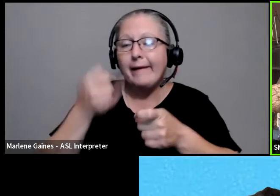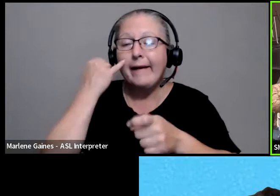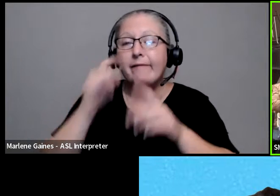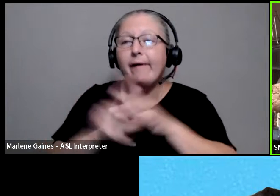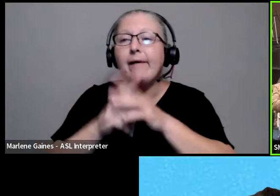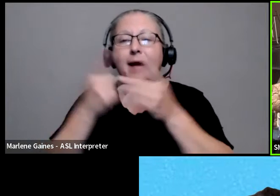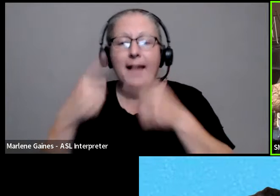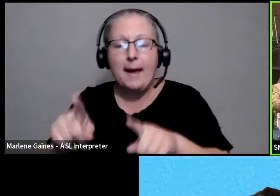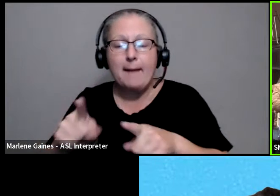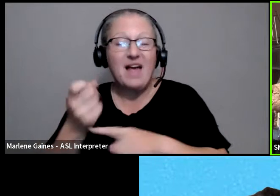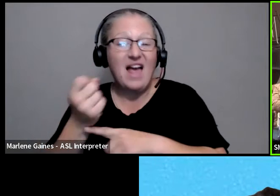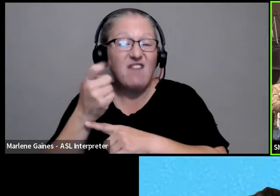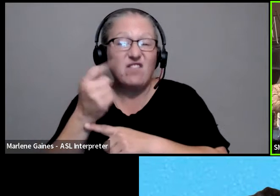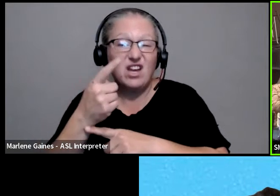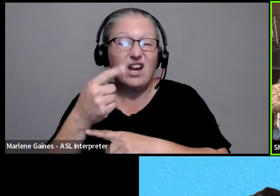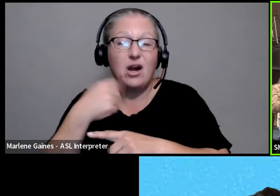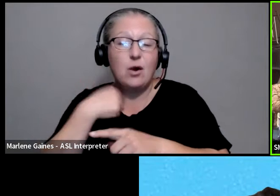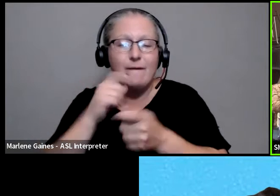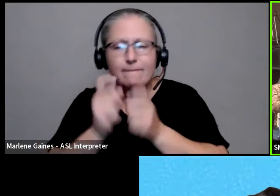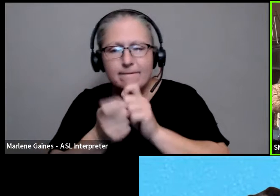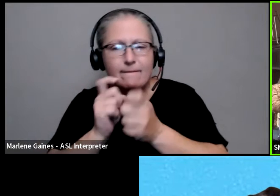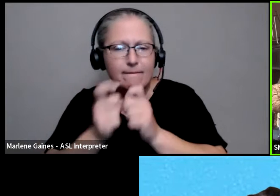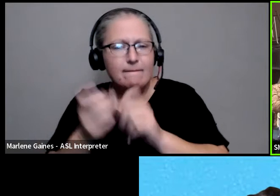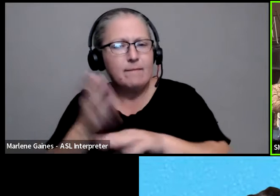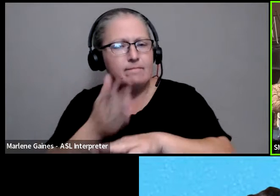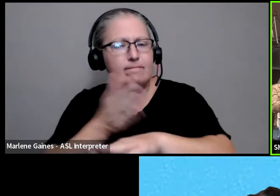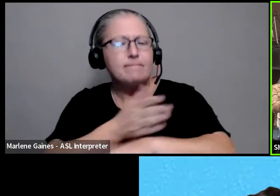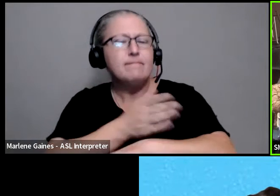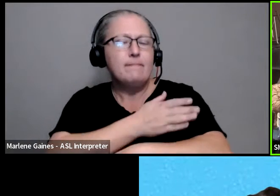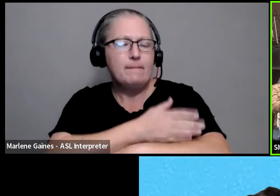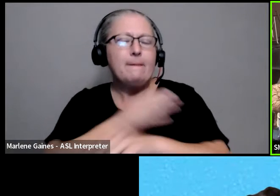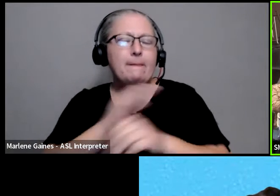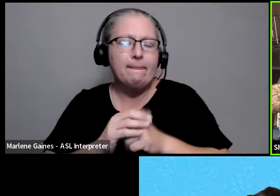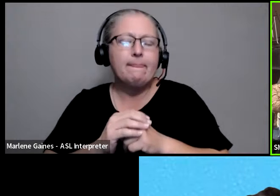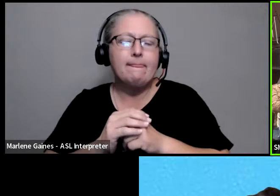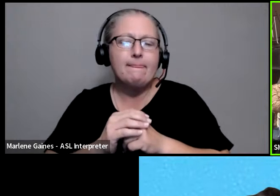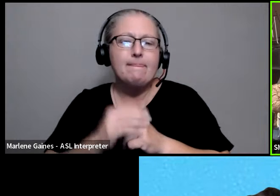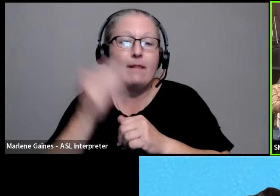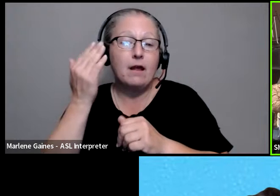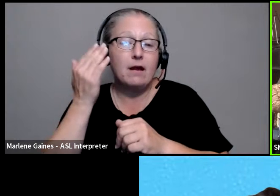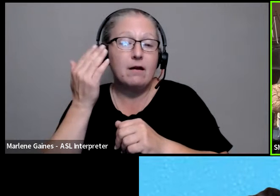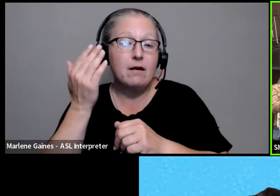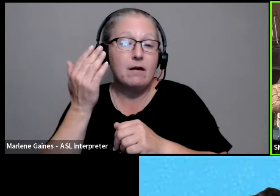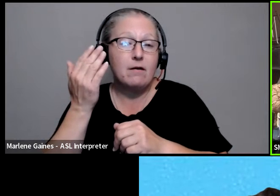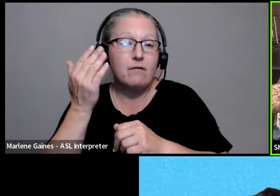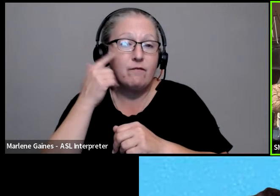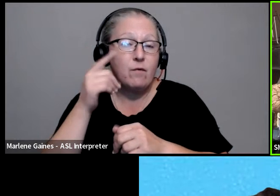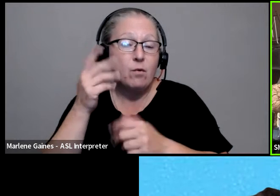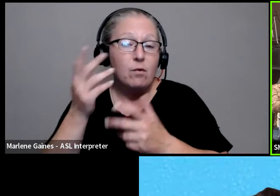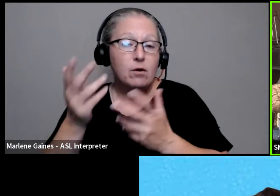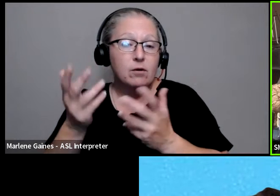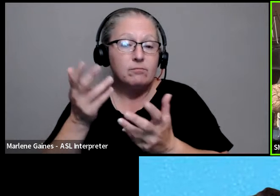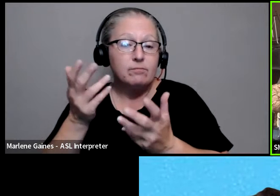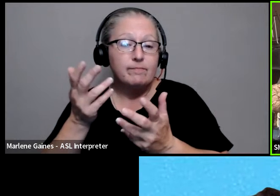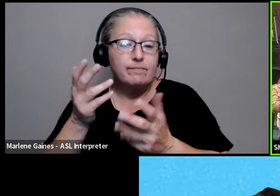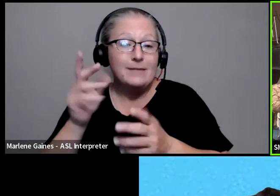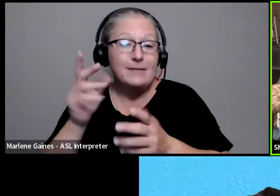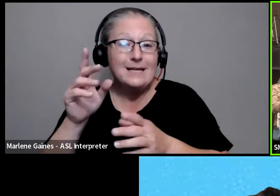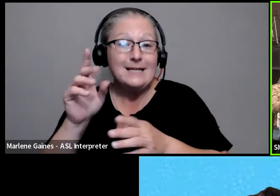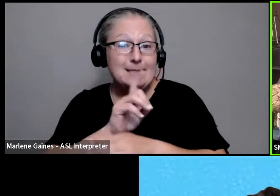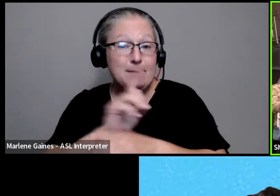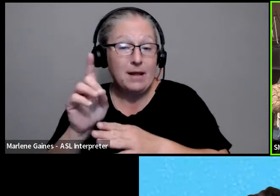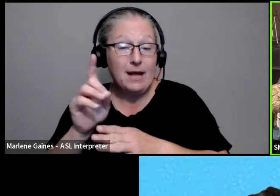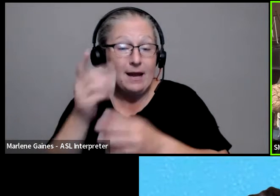And, every year we're kind of refining and getting better at it. I do know, in terms of the discipline